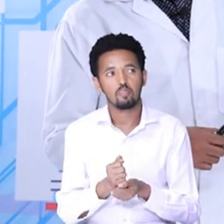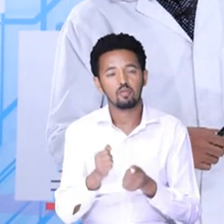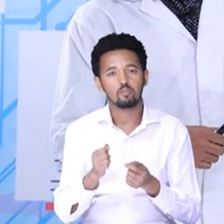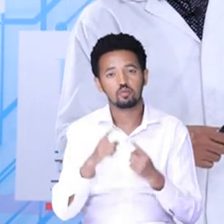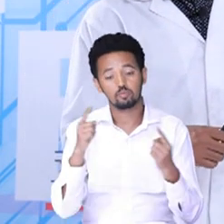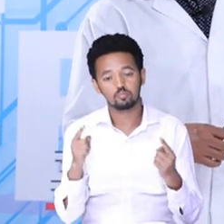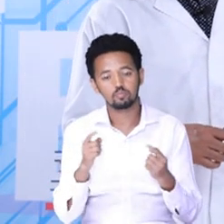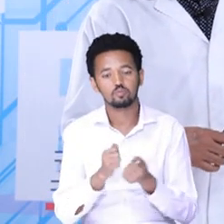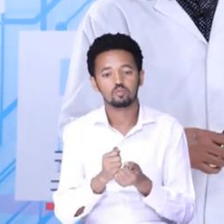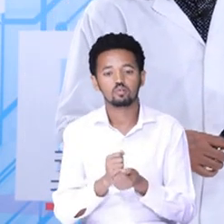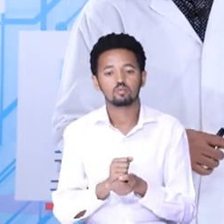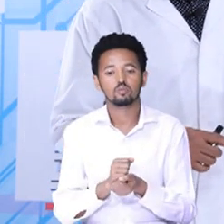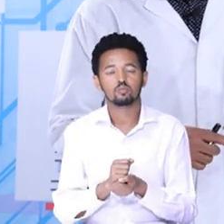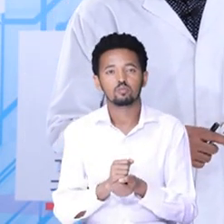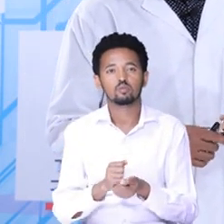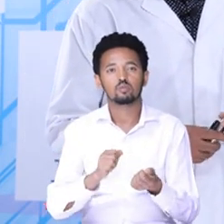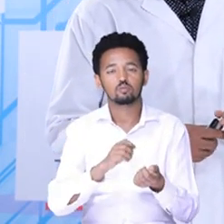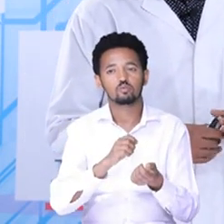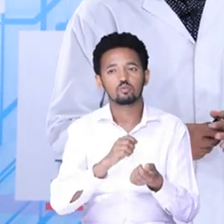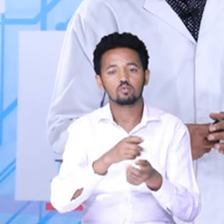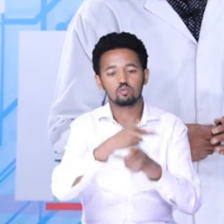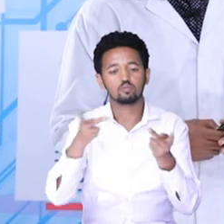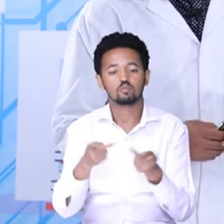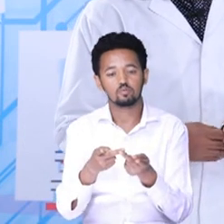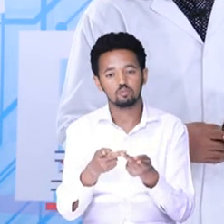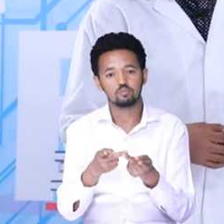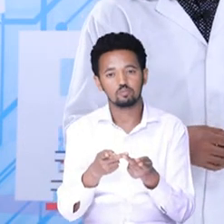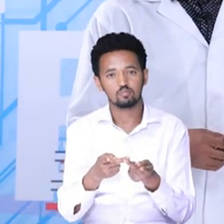settlement patterns of Ethiopia population.